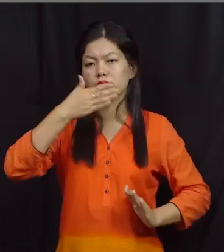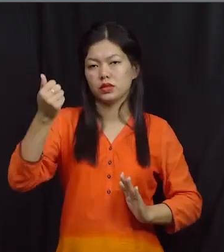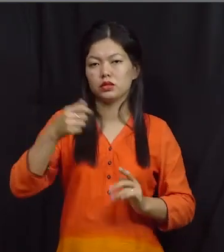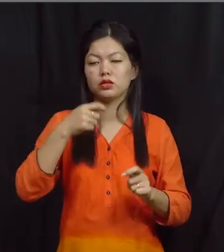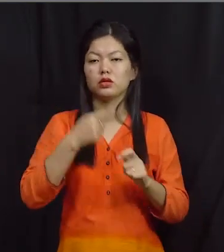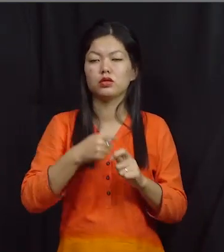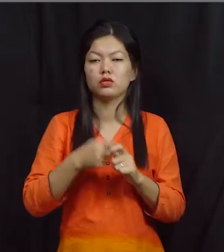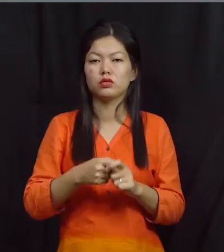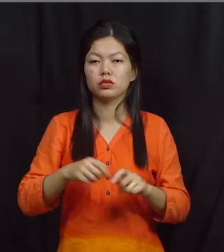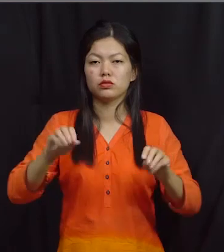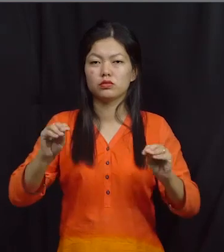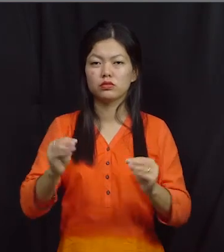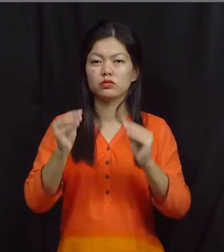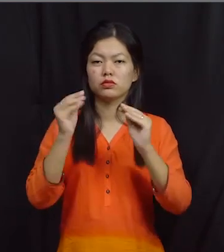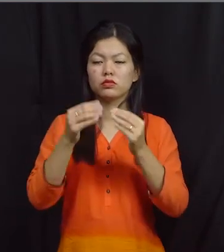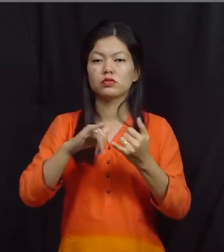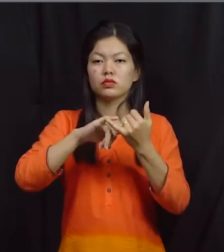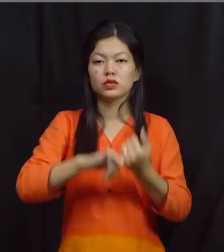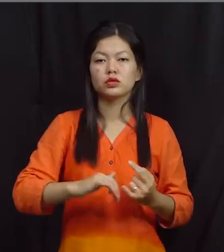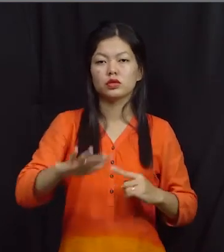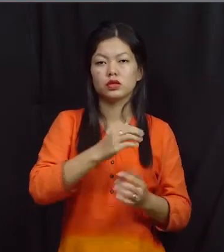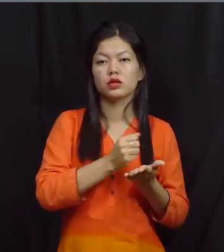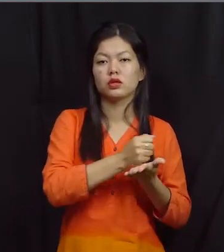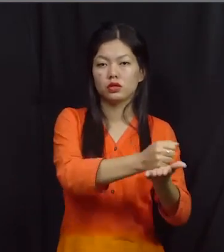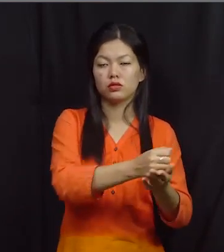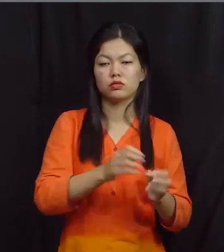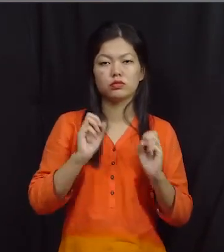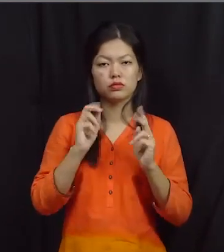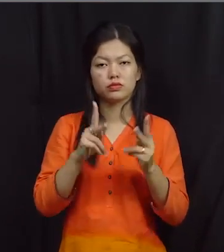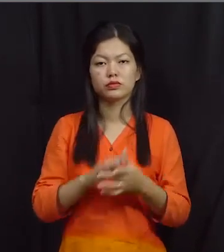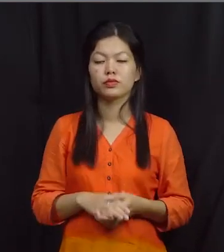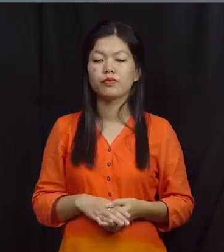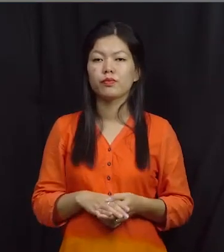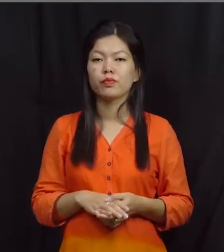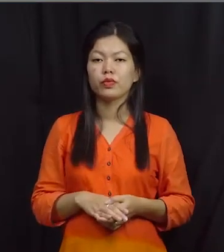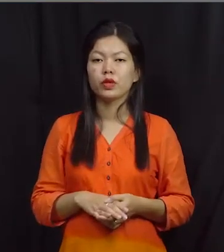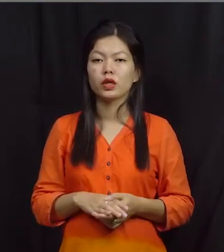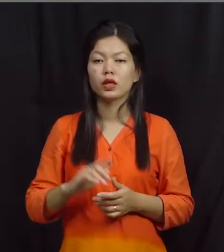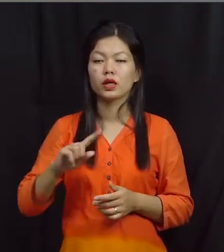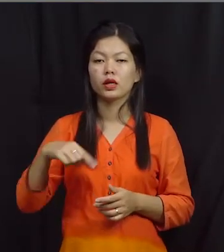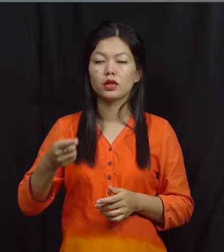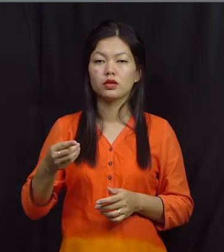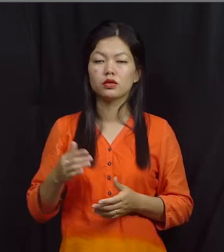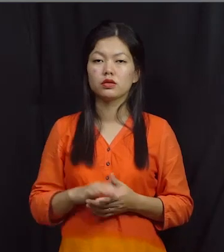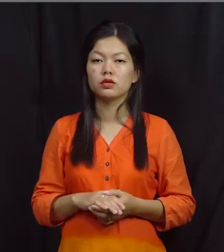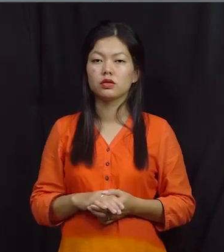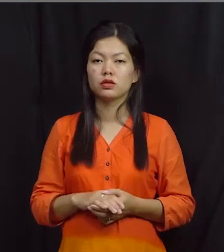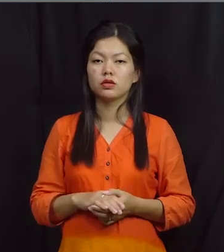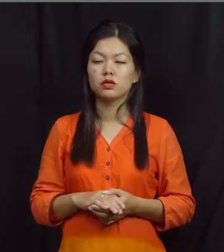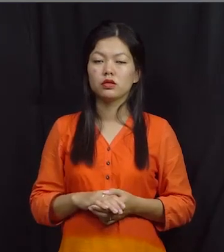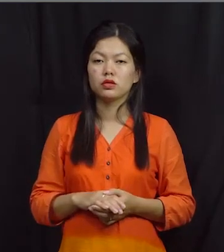the process, contributing to the society. Okay, that's how we can understand. And then another feature can be,